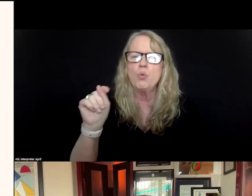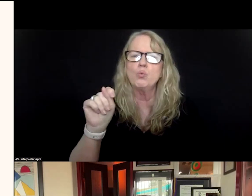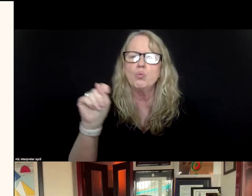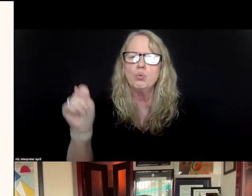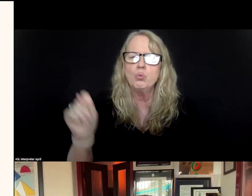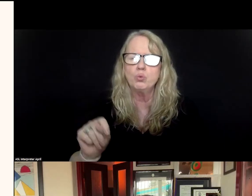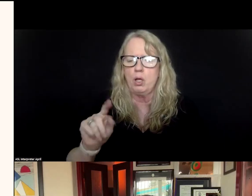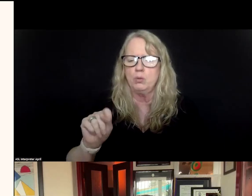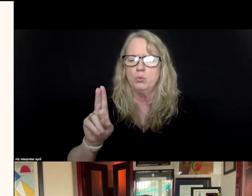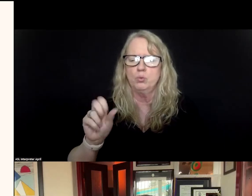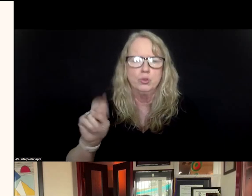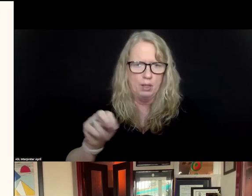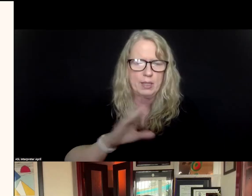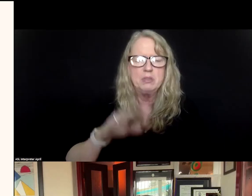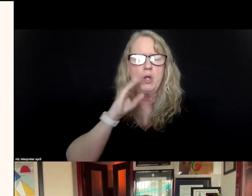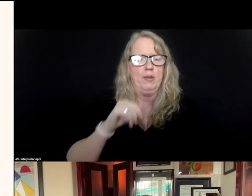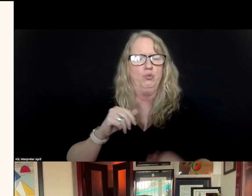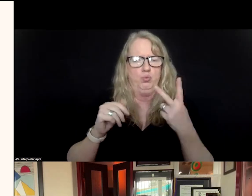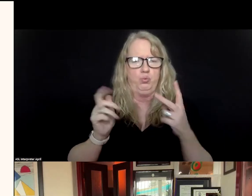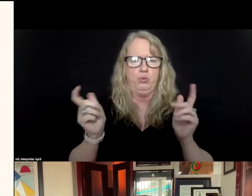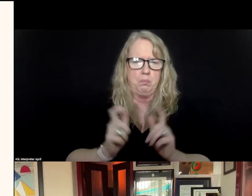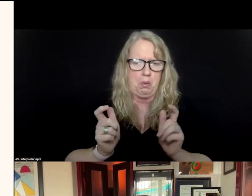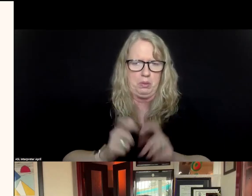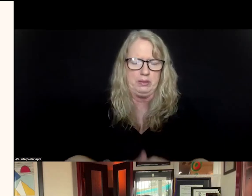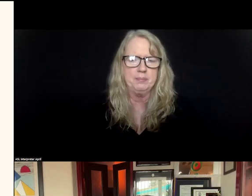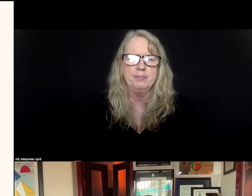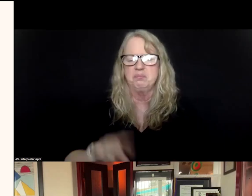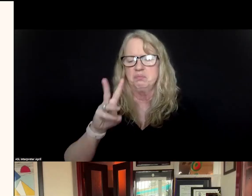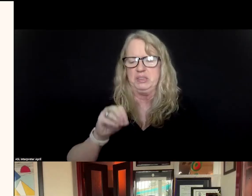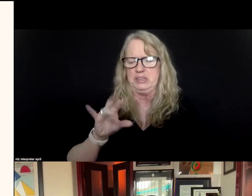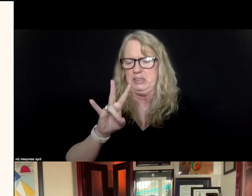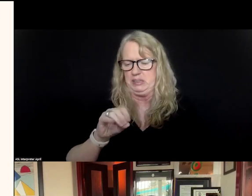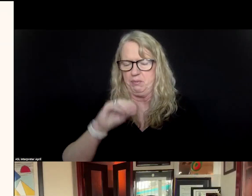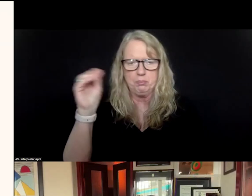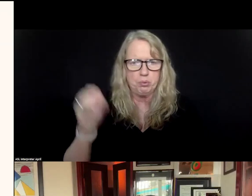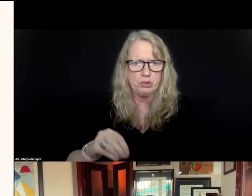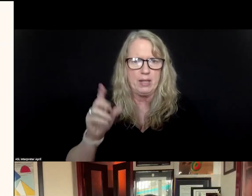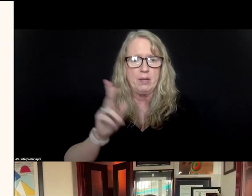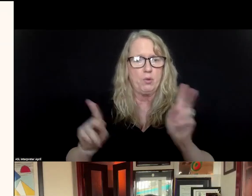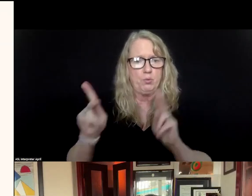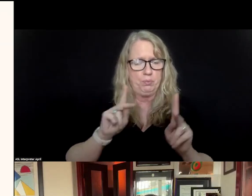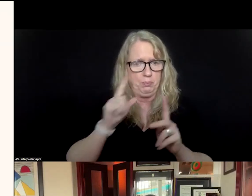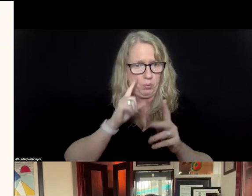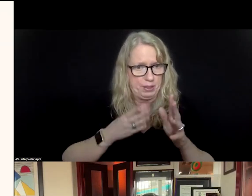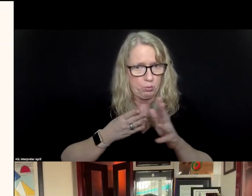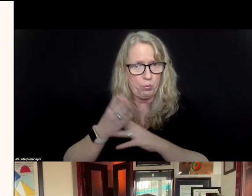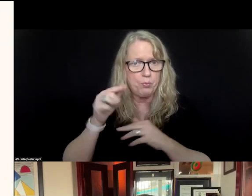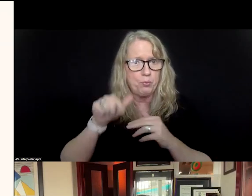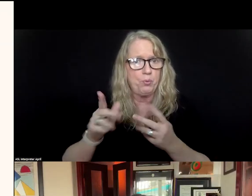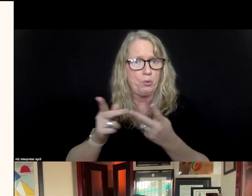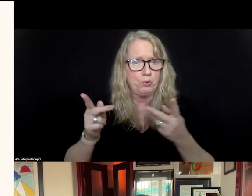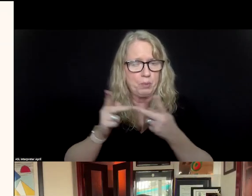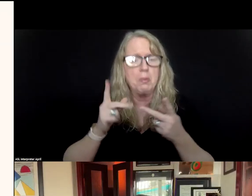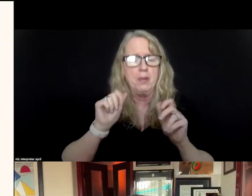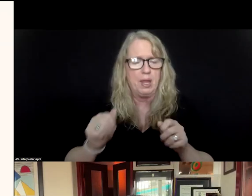the Southern region too, some smaller ones. And 60 to 70% of those people going through those are able to get their crisis